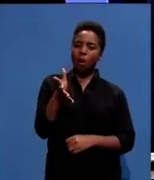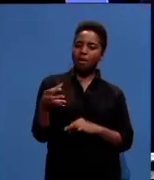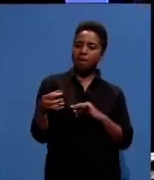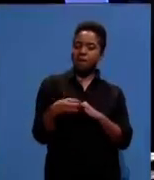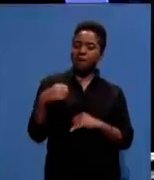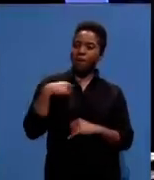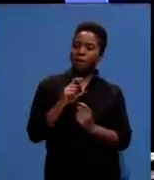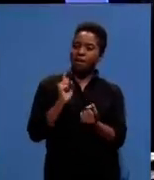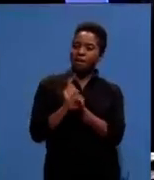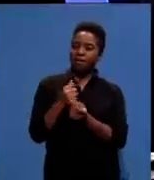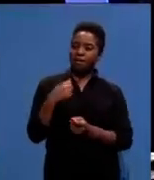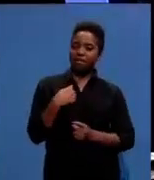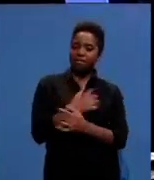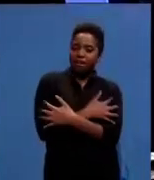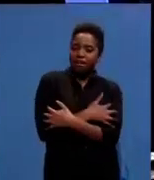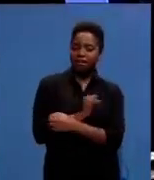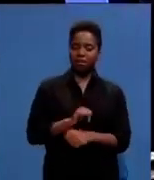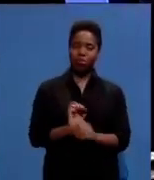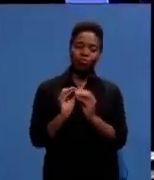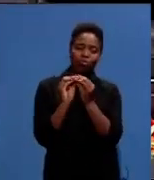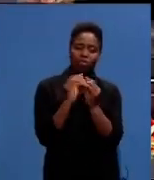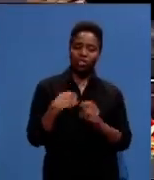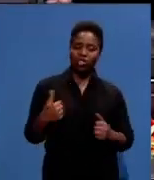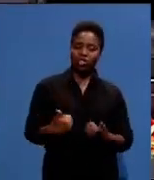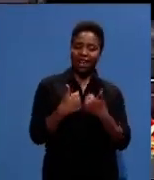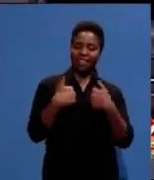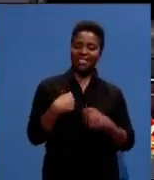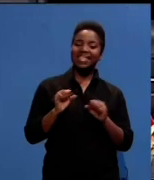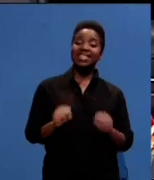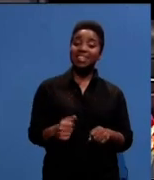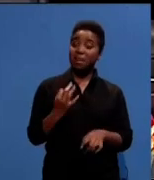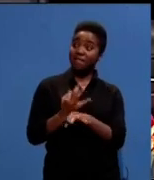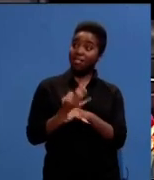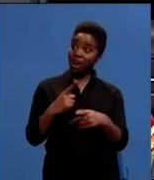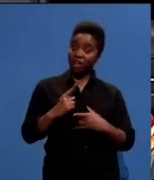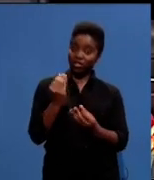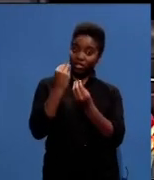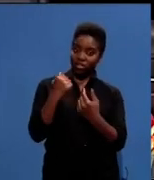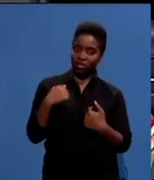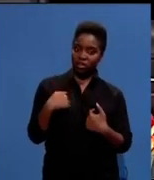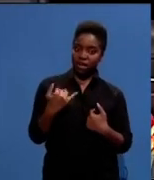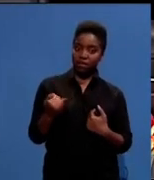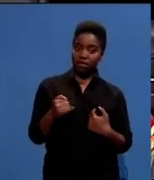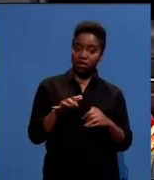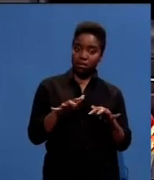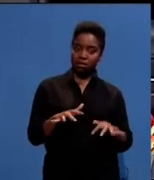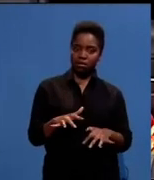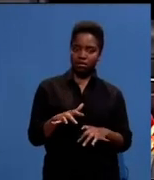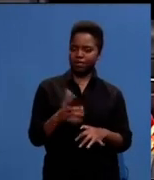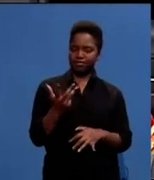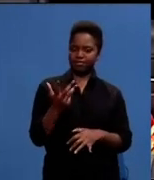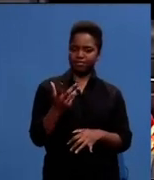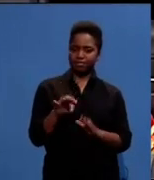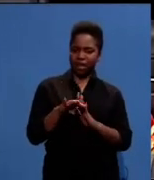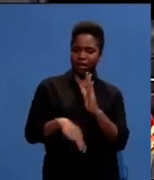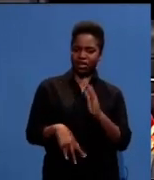me, to caress me, to be able to nurture me and challenge me. Because that's what my dad has taught me. If anybody gives me less, then you're not good enough for me. You don't need